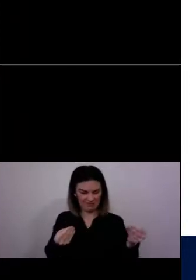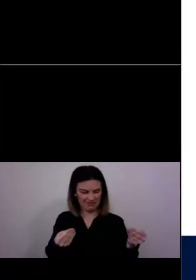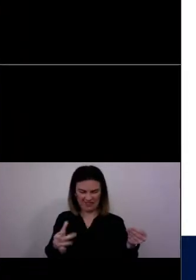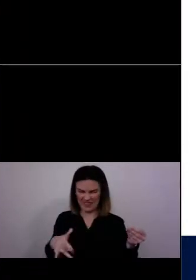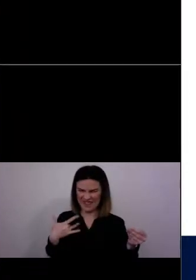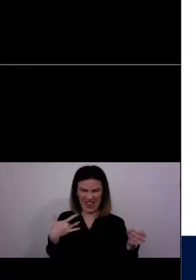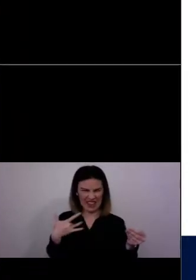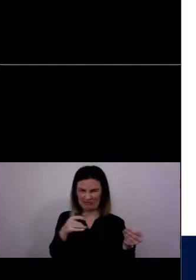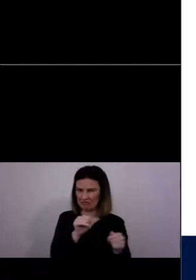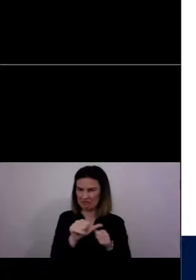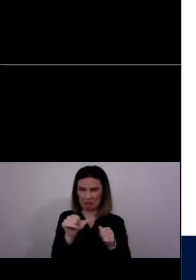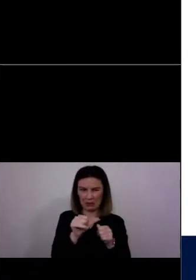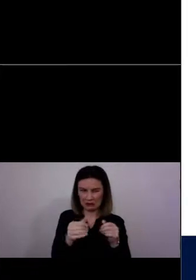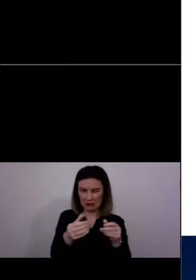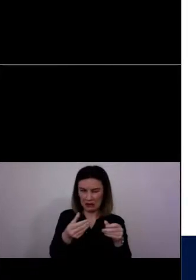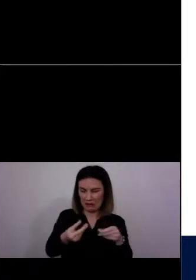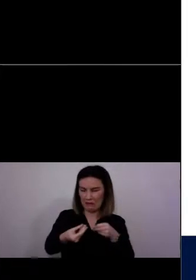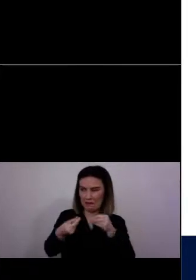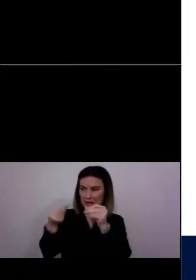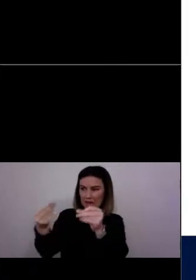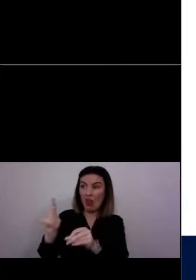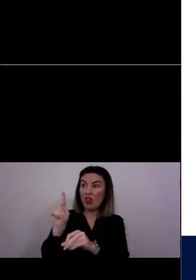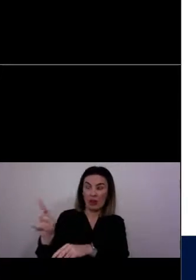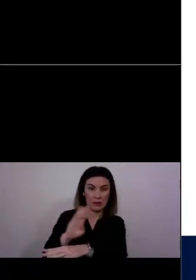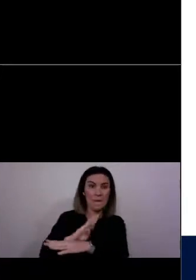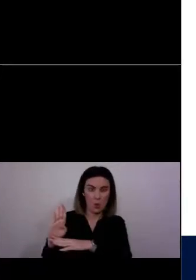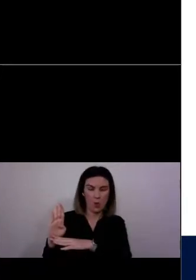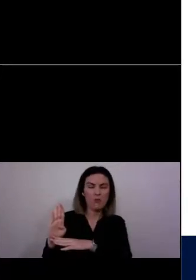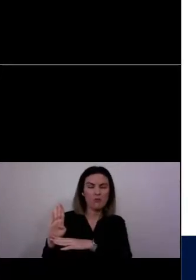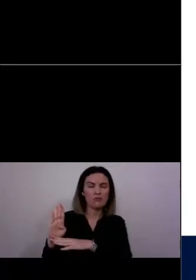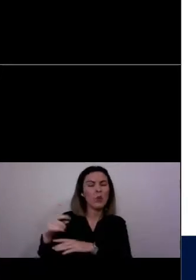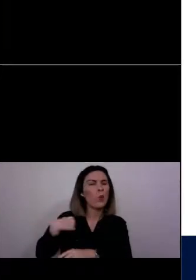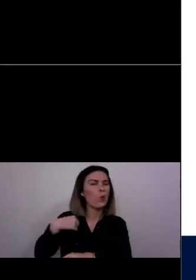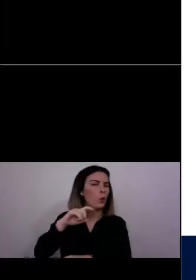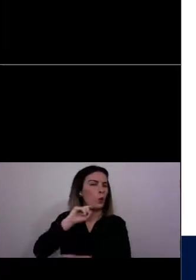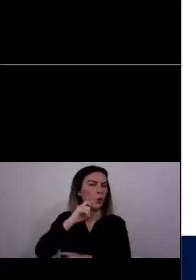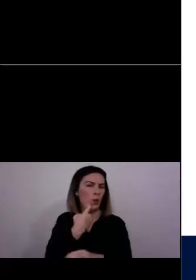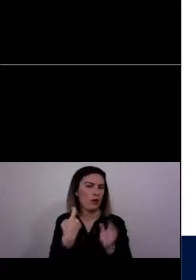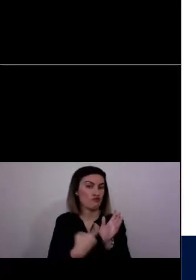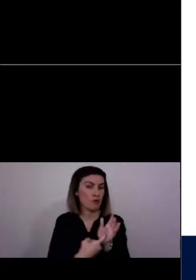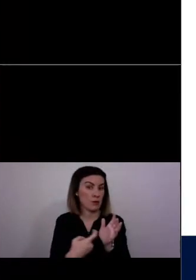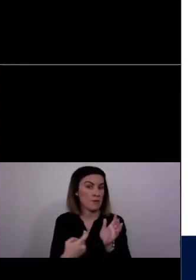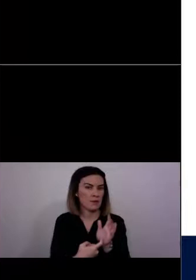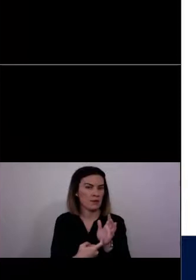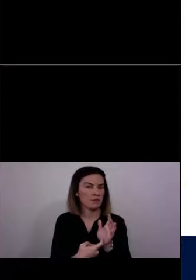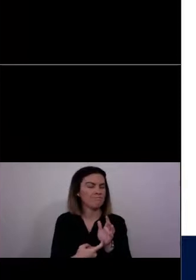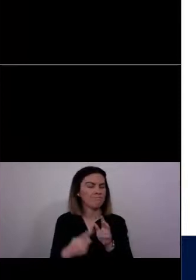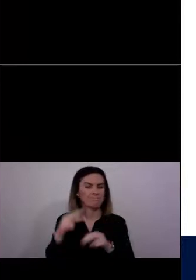will recommend that your application is then assessed by a different board.